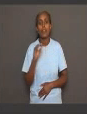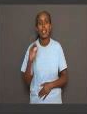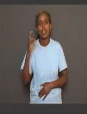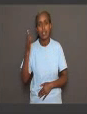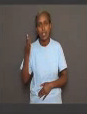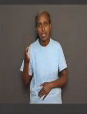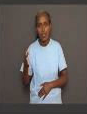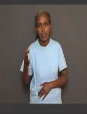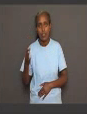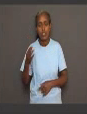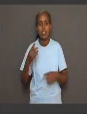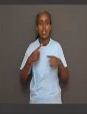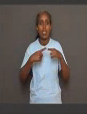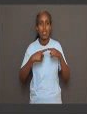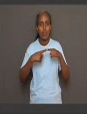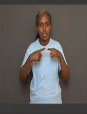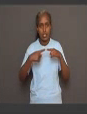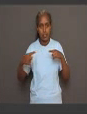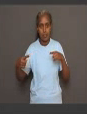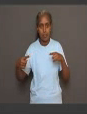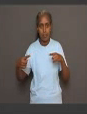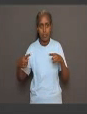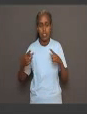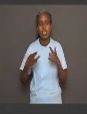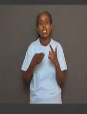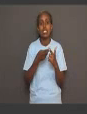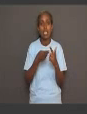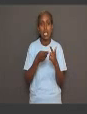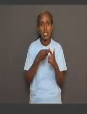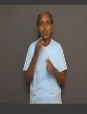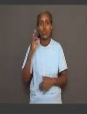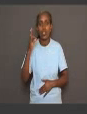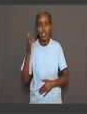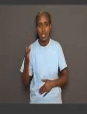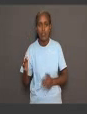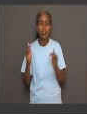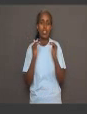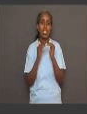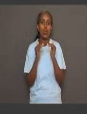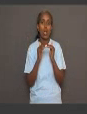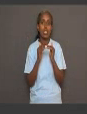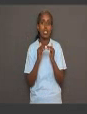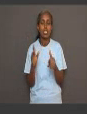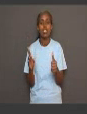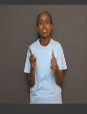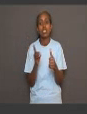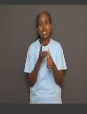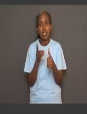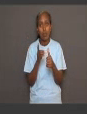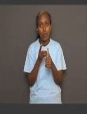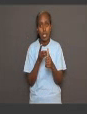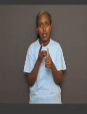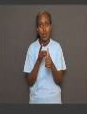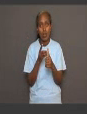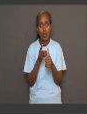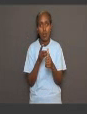f inverse, the range of f equals the domain